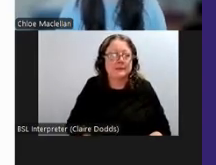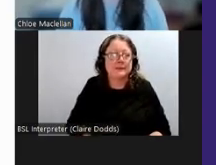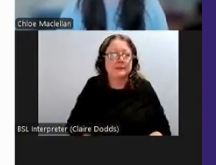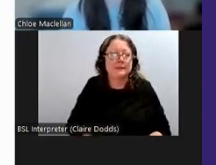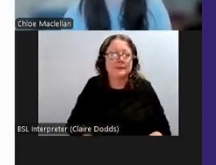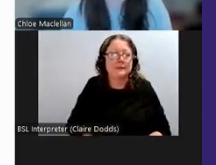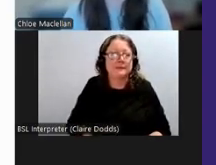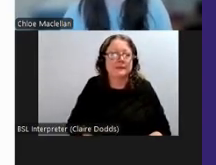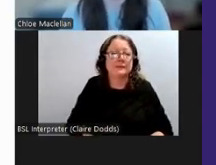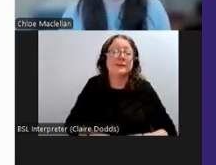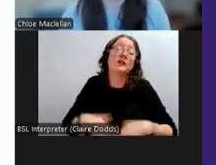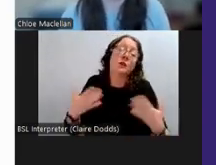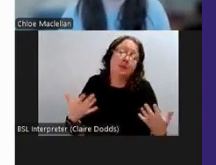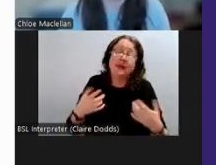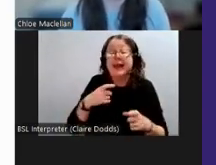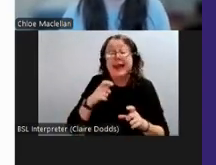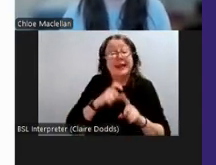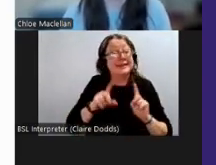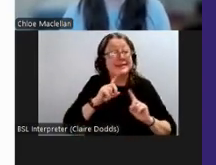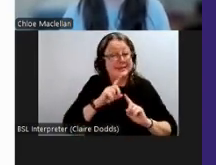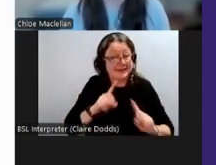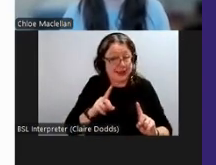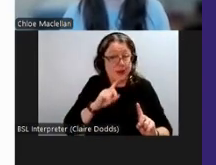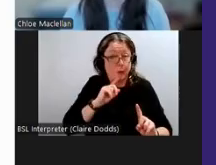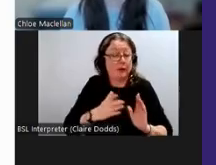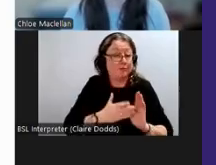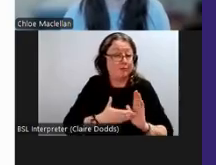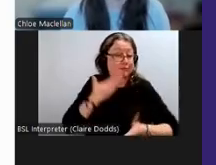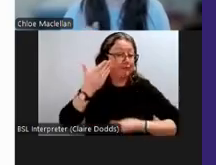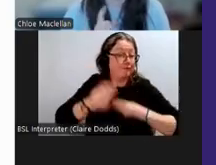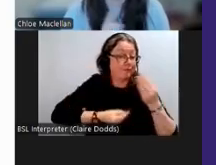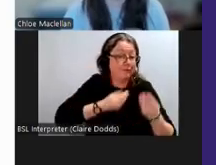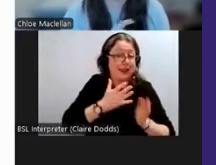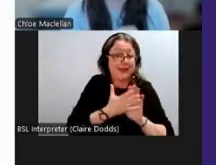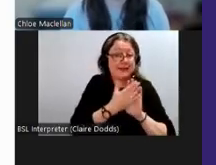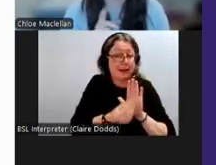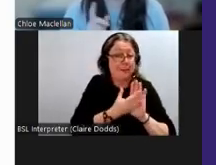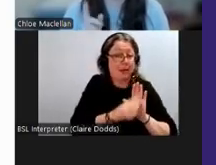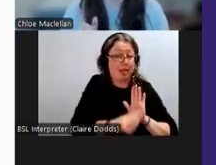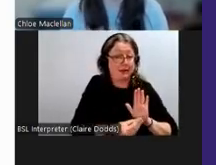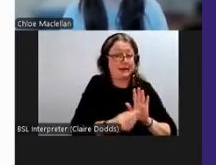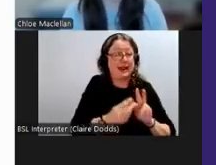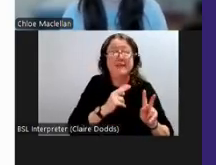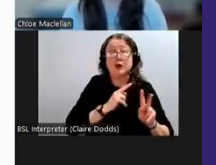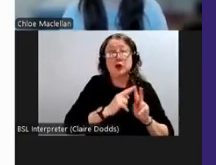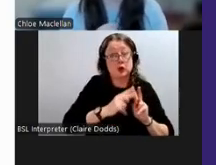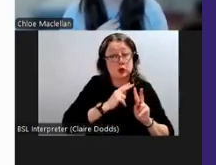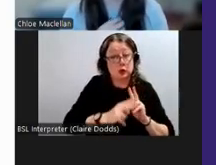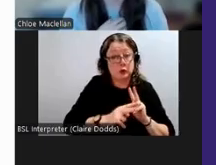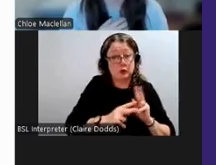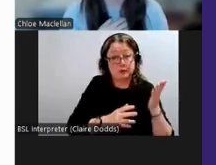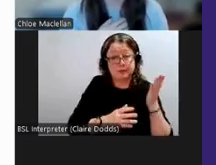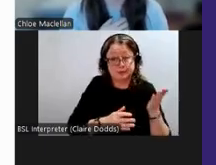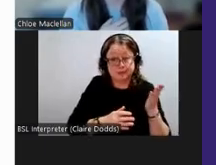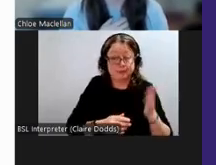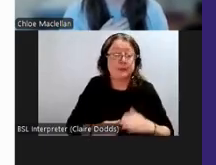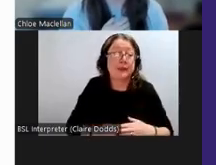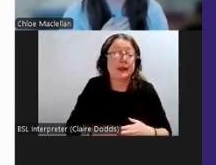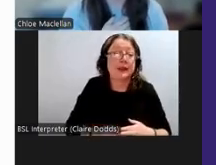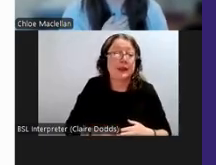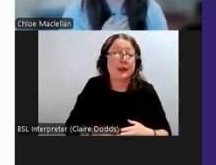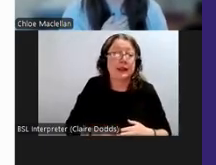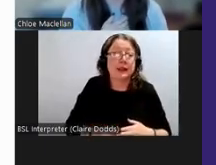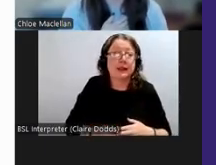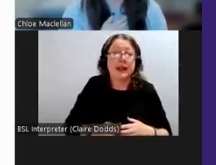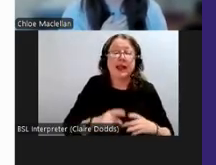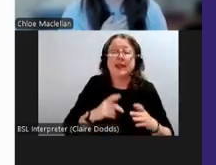So I said we were going to talk a little bit about some examples, some case studies. The QR codes on the screen do take you to these case